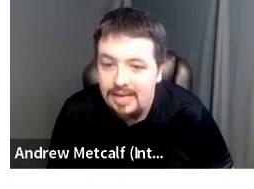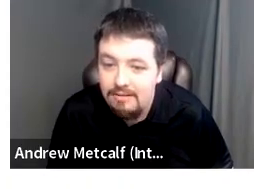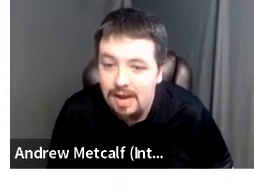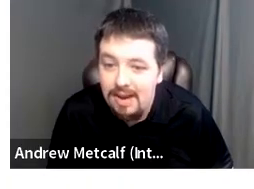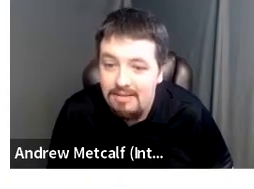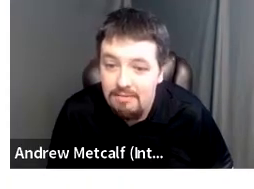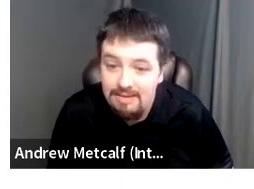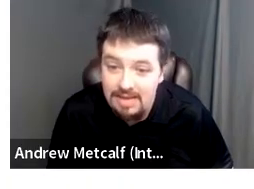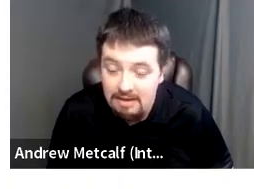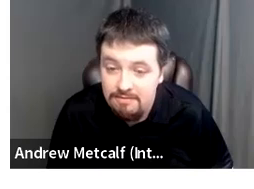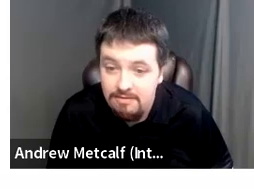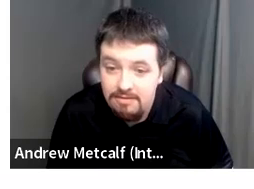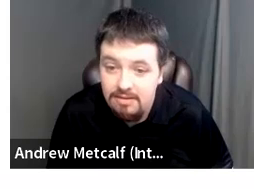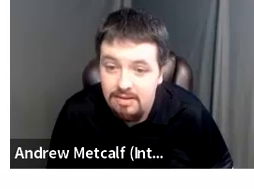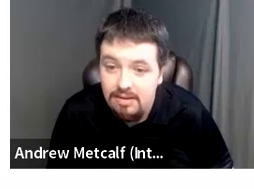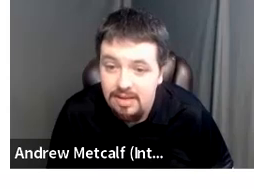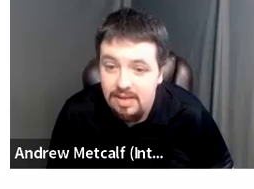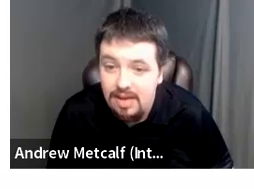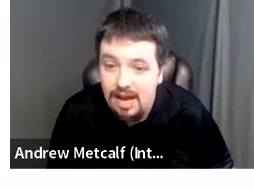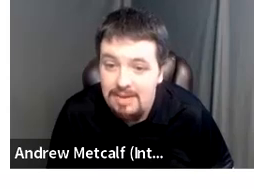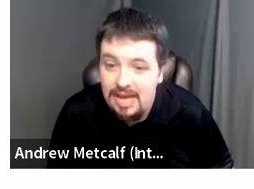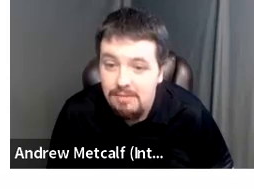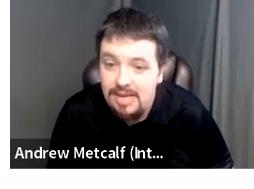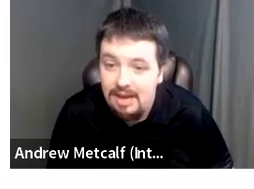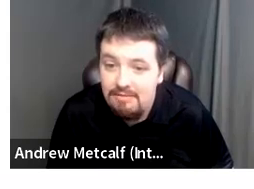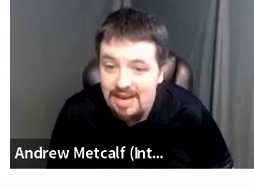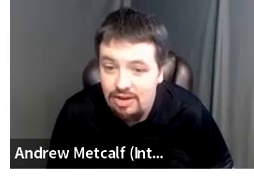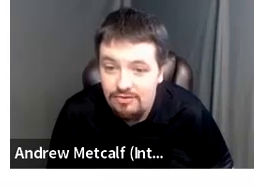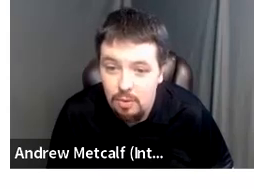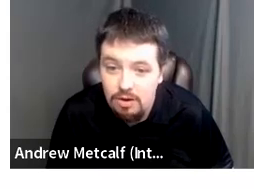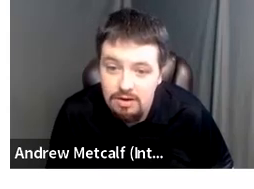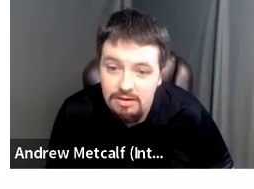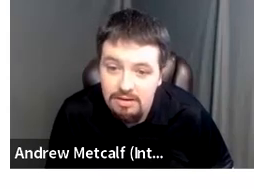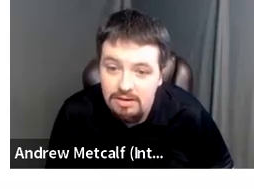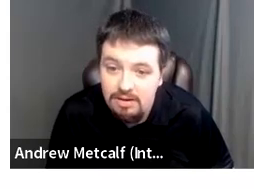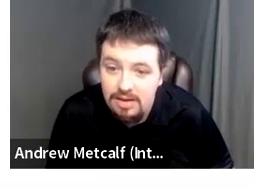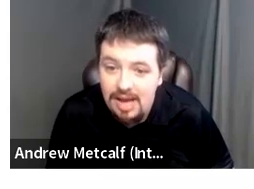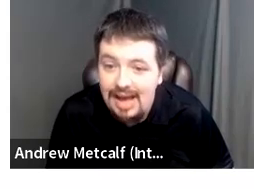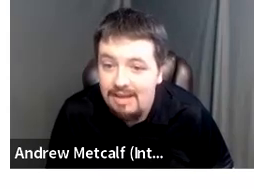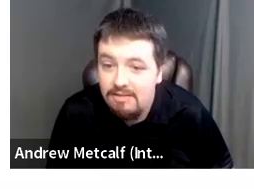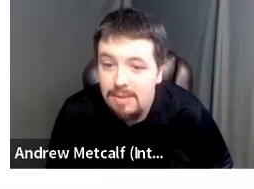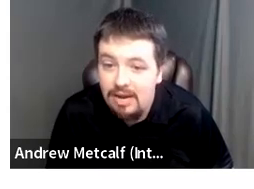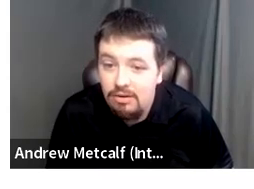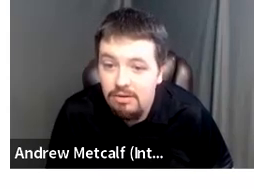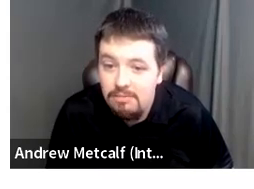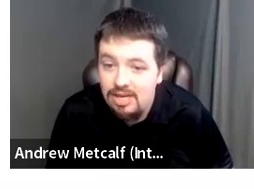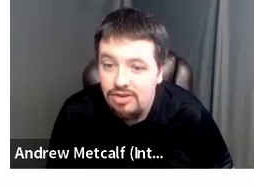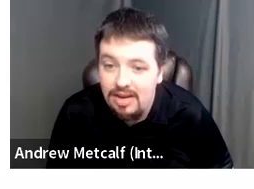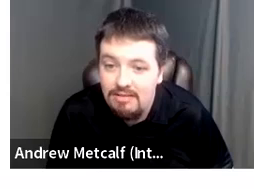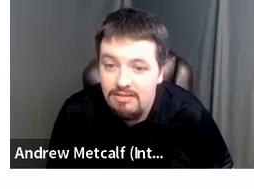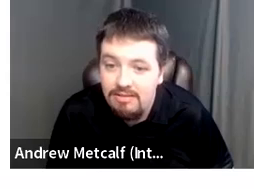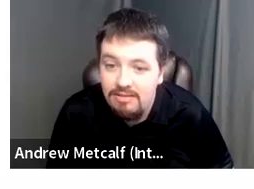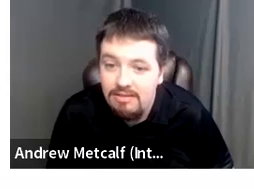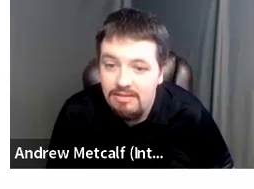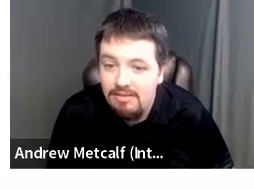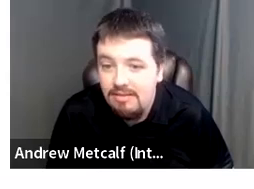I identify myself as deaf. I became deaf at age 4. I had spinal